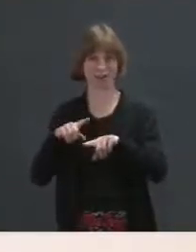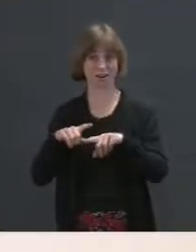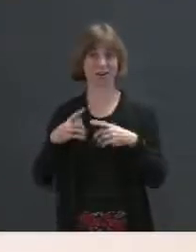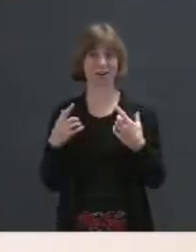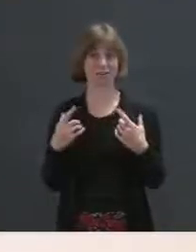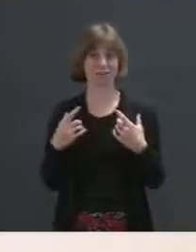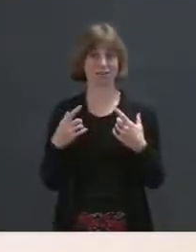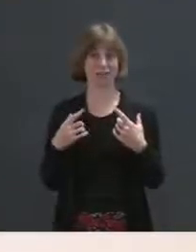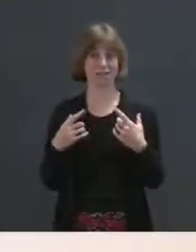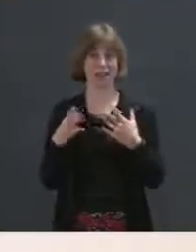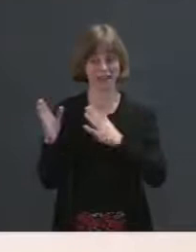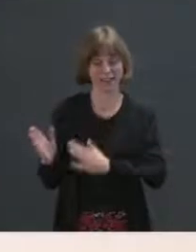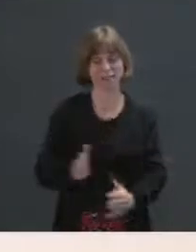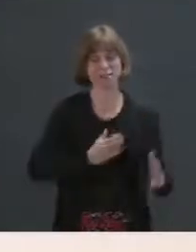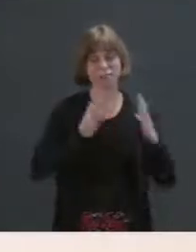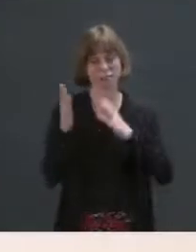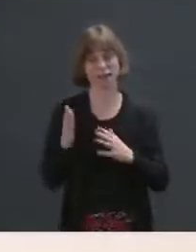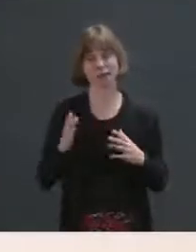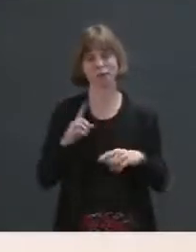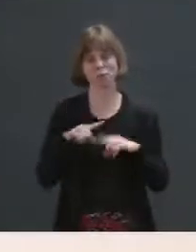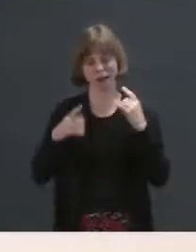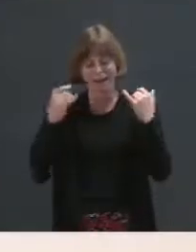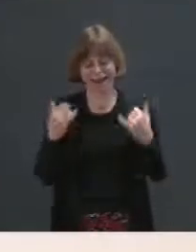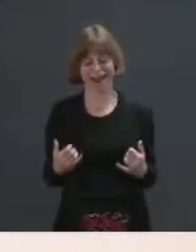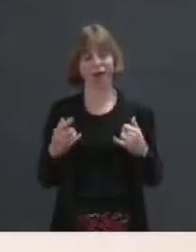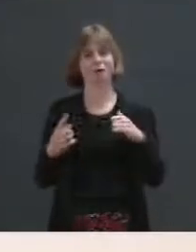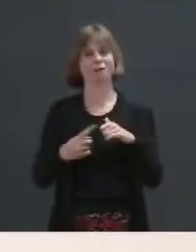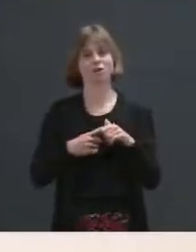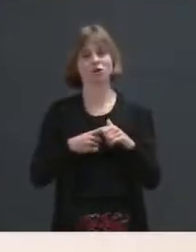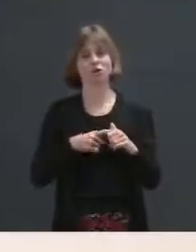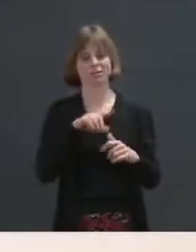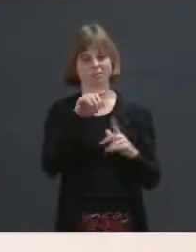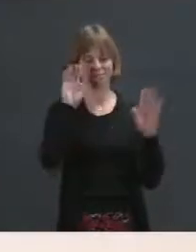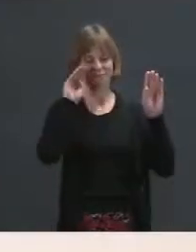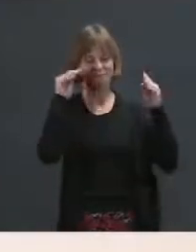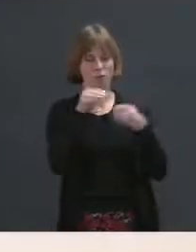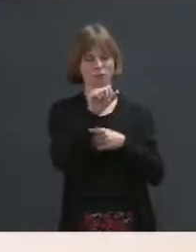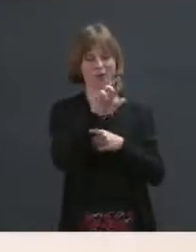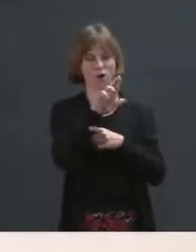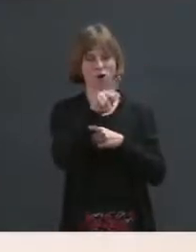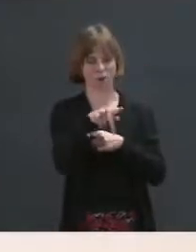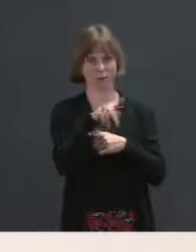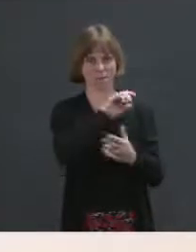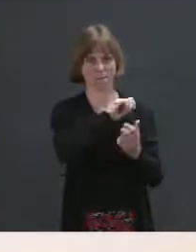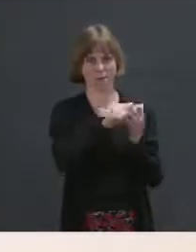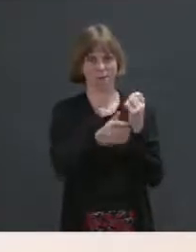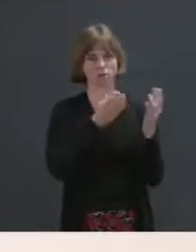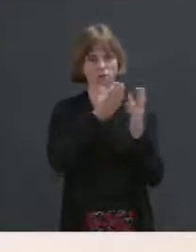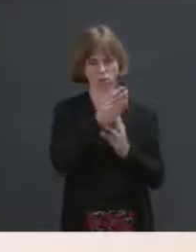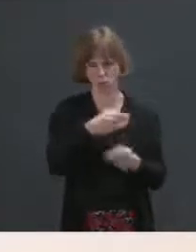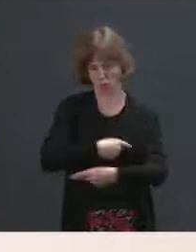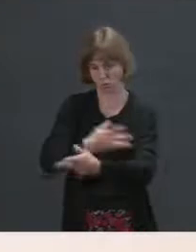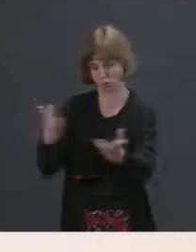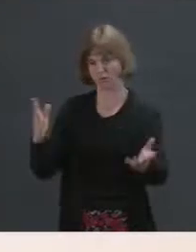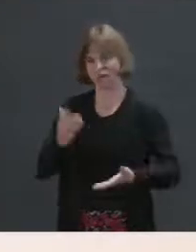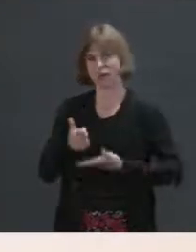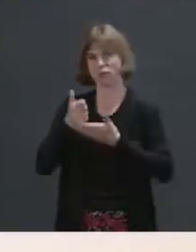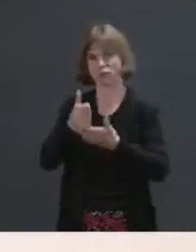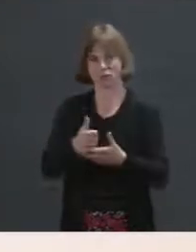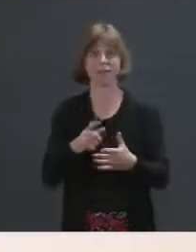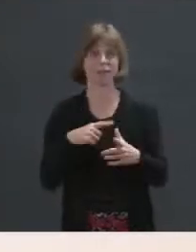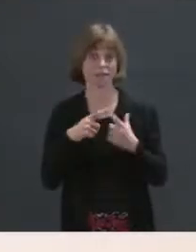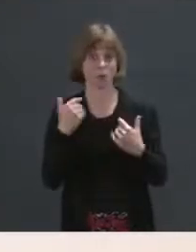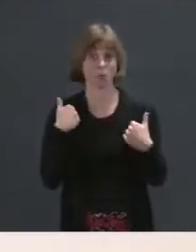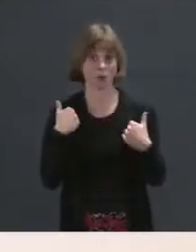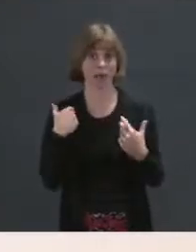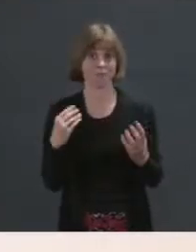we're just focused on the rescue plan, getting it passed, getting it through, getting that direct relief out, and then I expect we'll have more to say. He will have more to say after